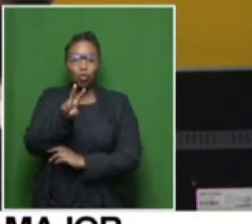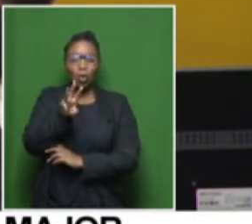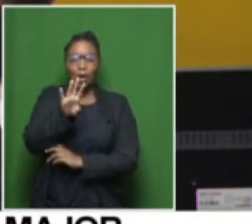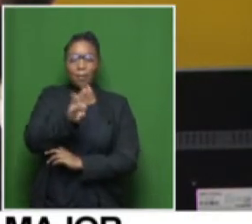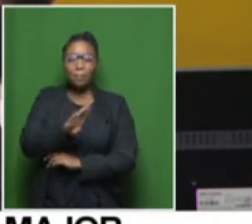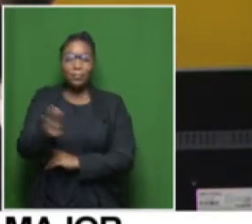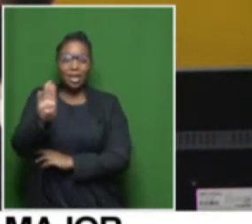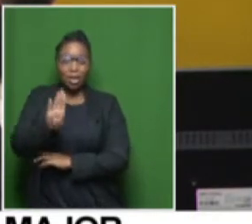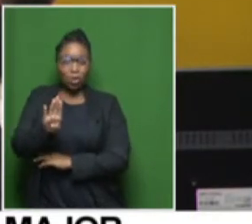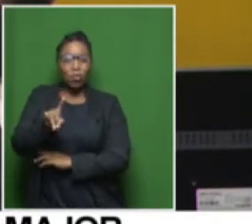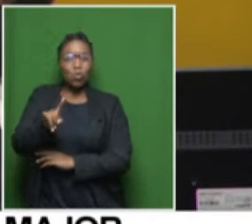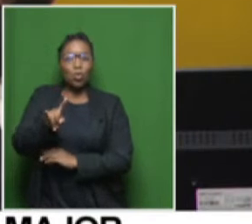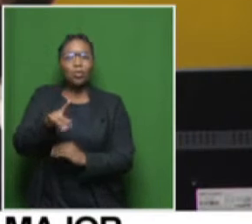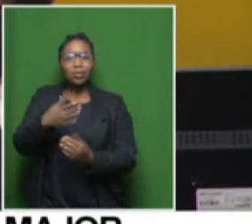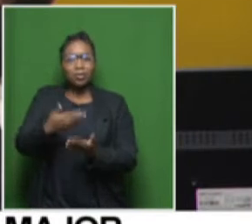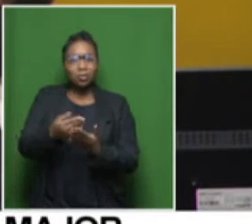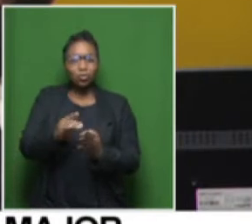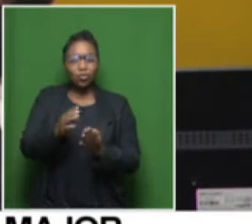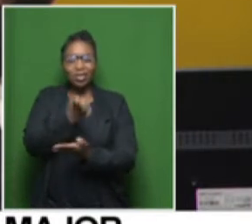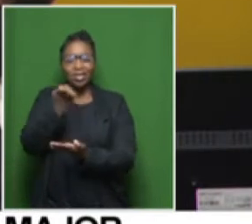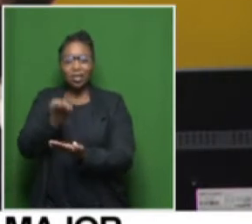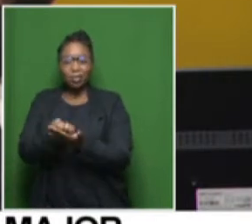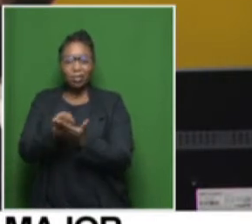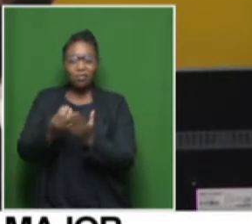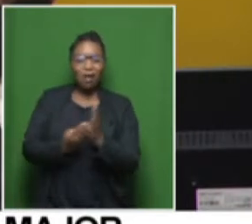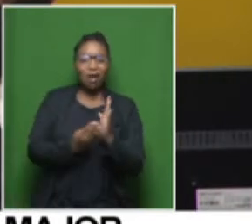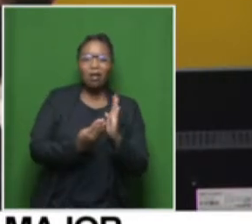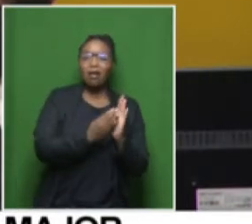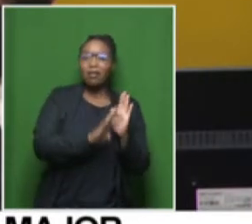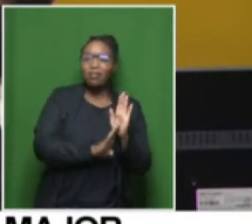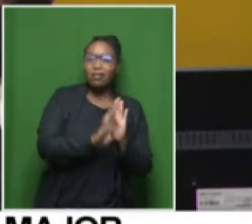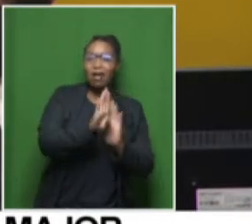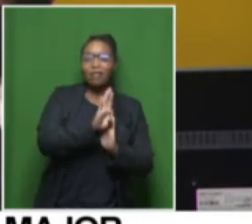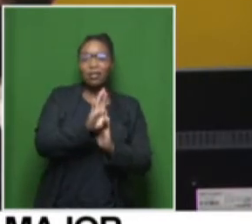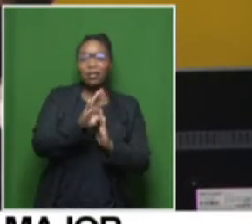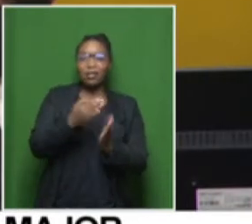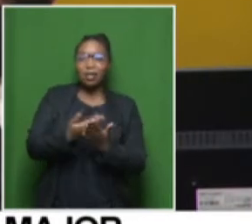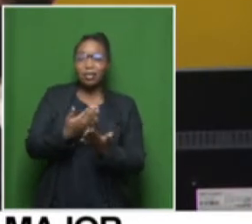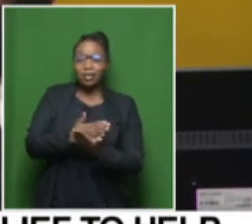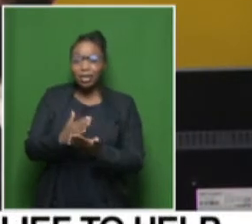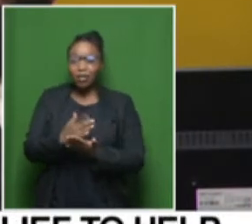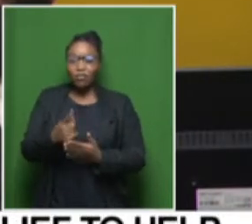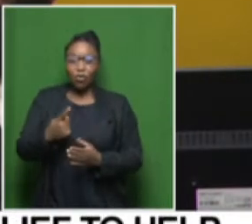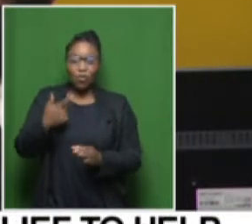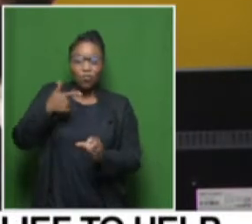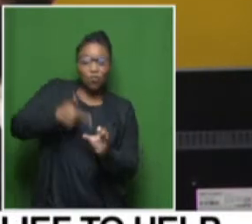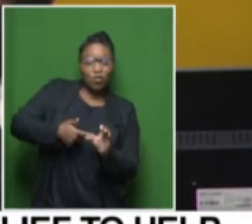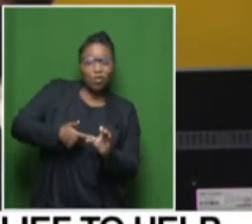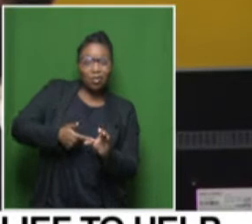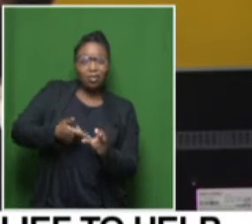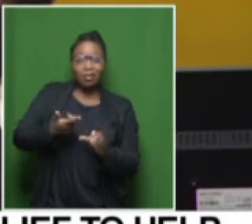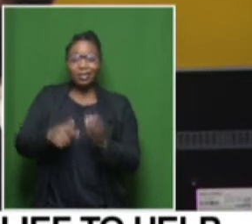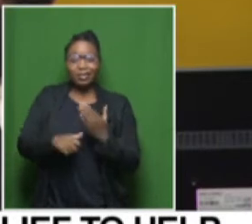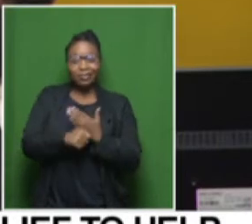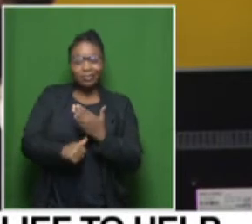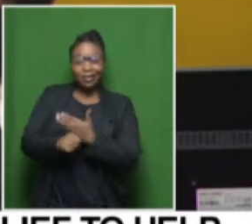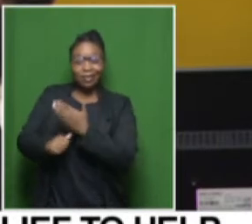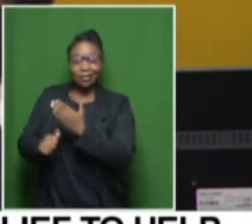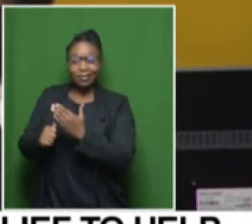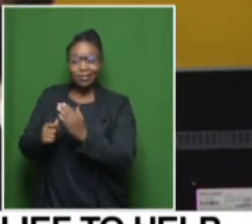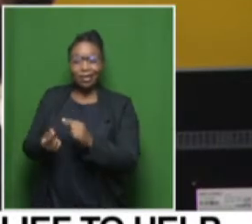recovery, provide some receipt for fuel tax increases, and boost incentive for youth